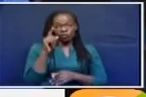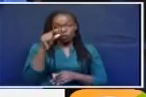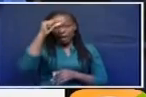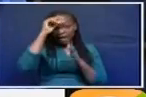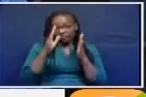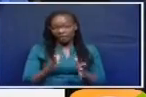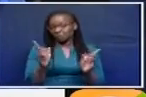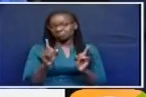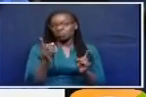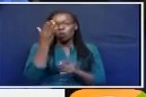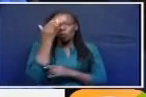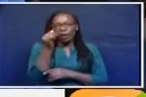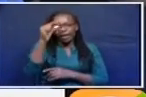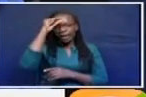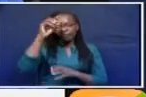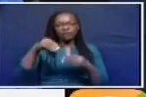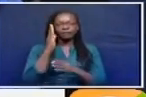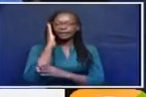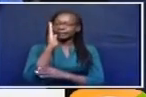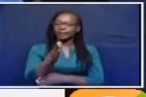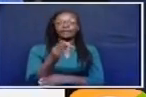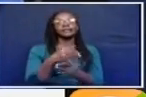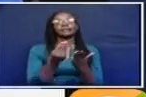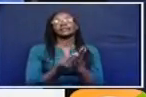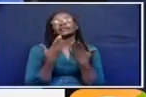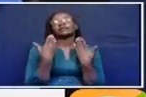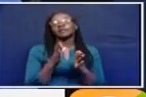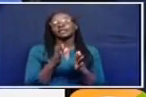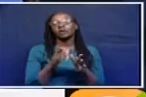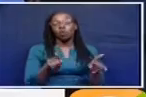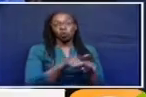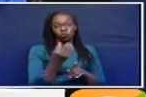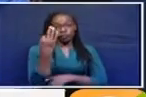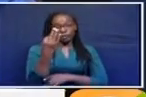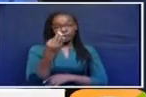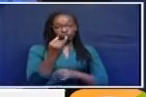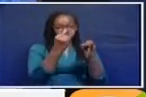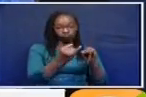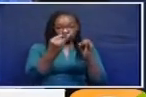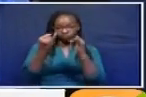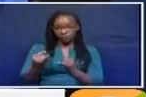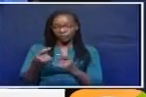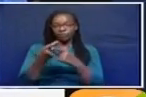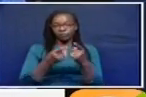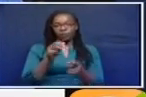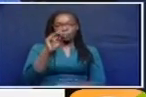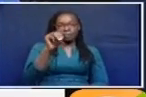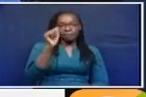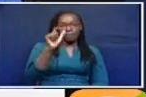Governor, because the Governor was given a direct ticket, as well as three individuals from Malava,